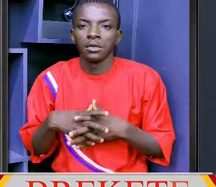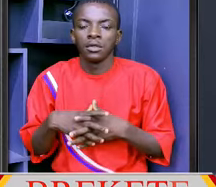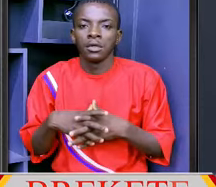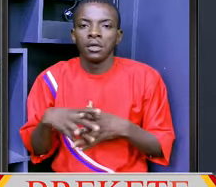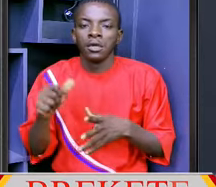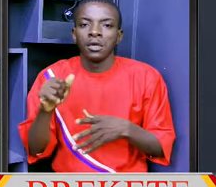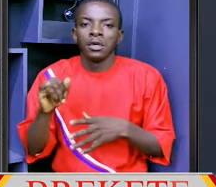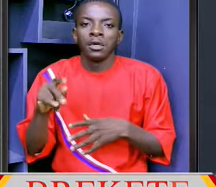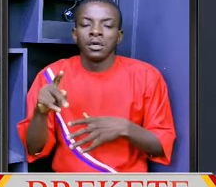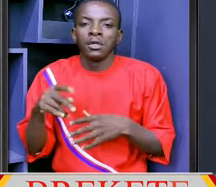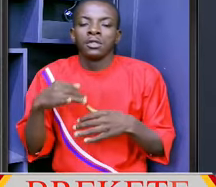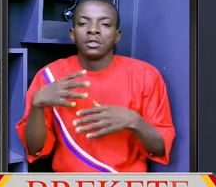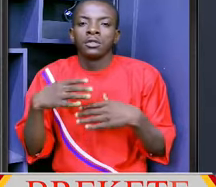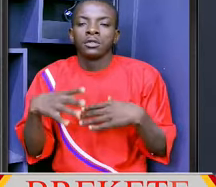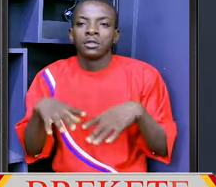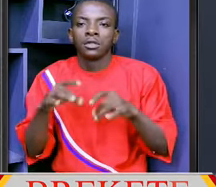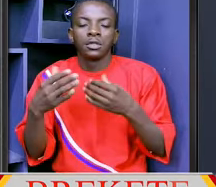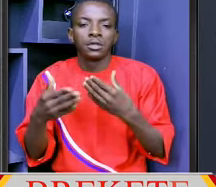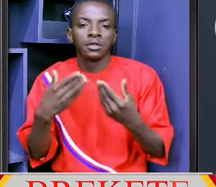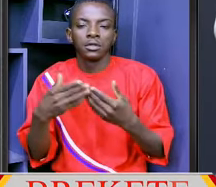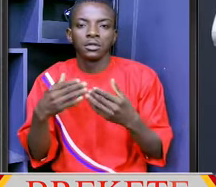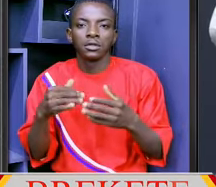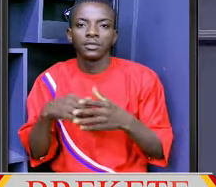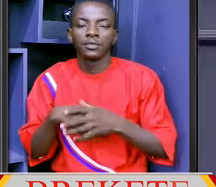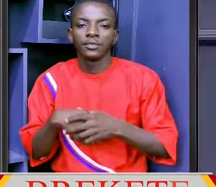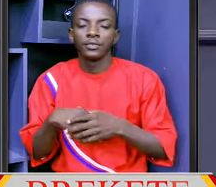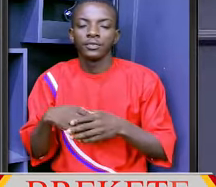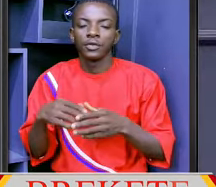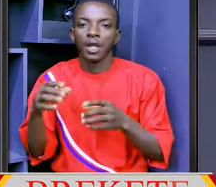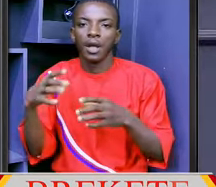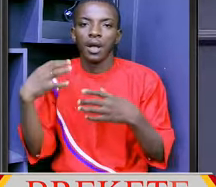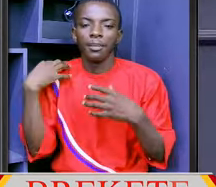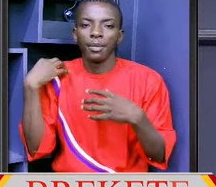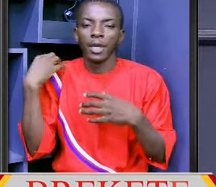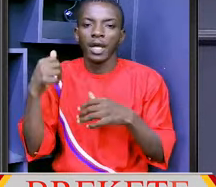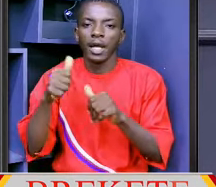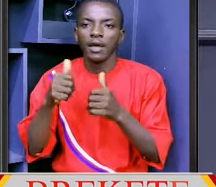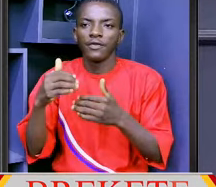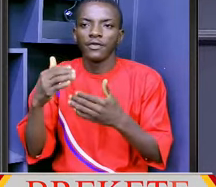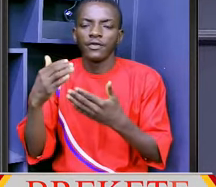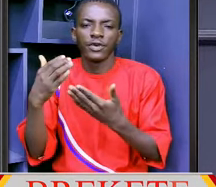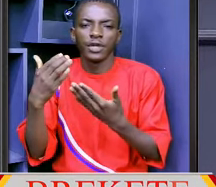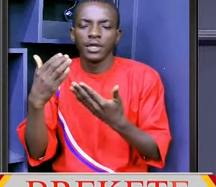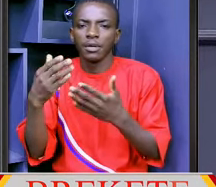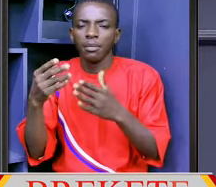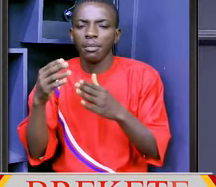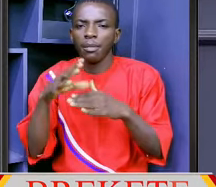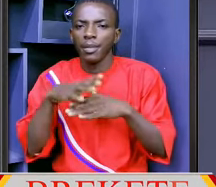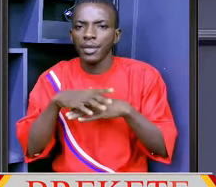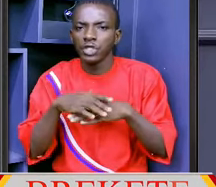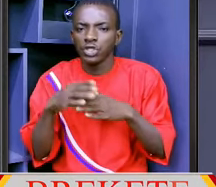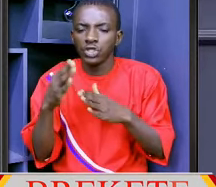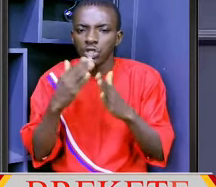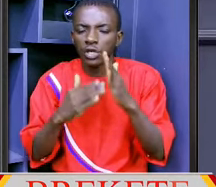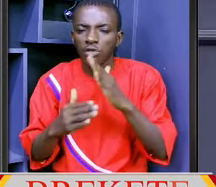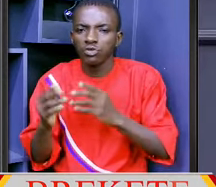Consultant, I don't take him easy. He don't apply every courtesy, every politeness,